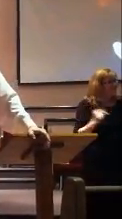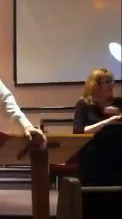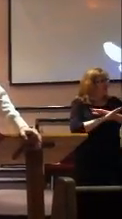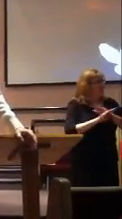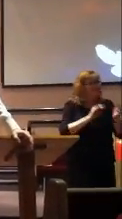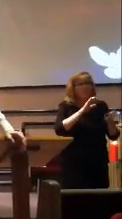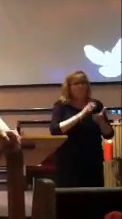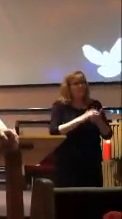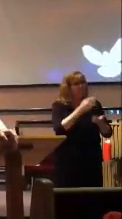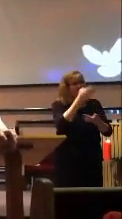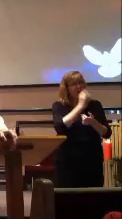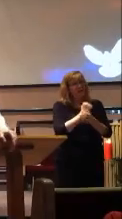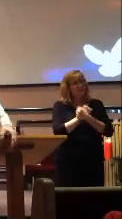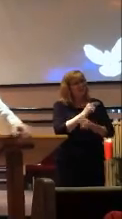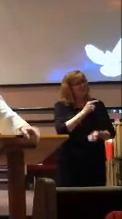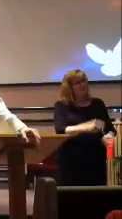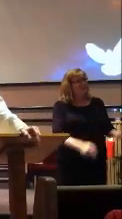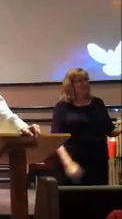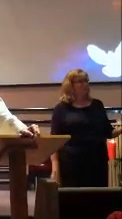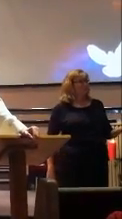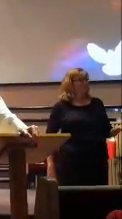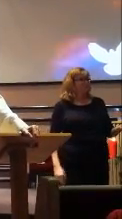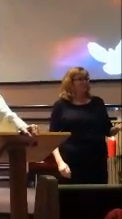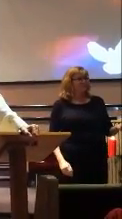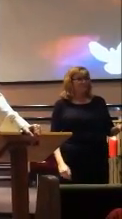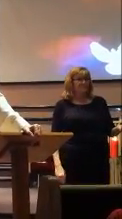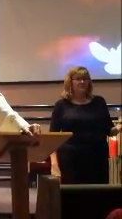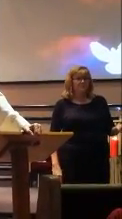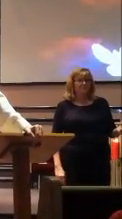not believe God loves